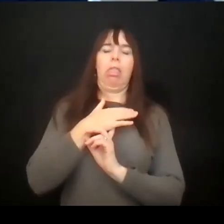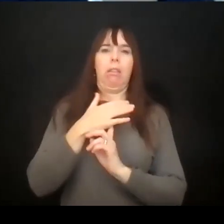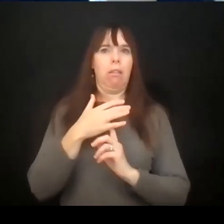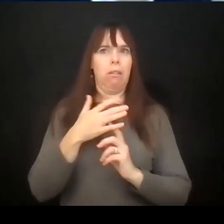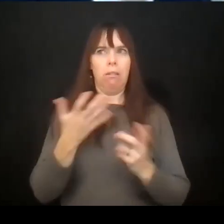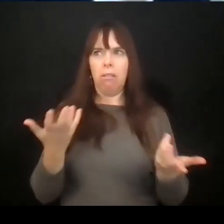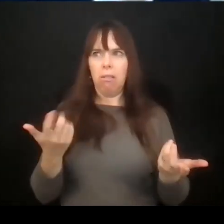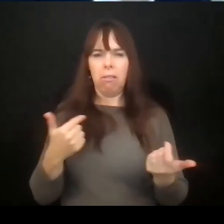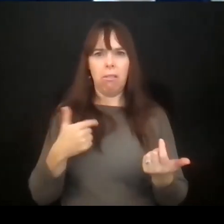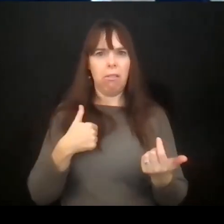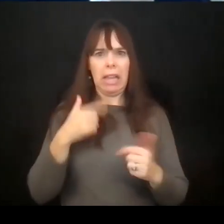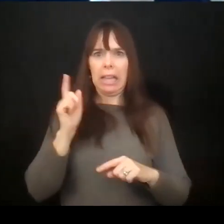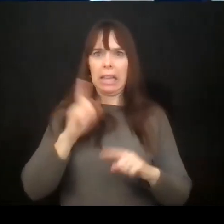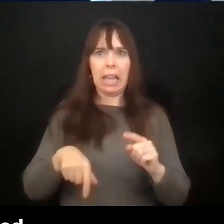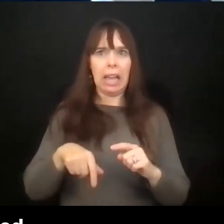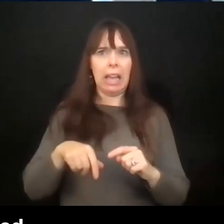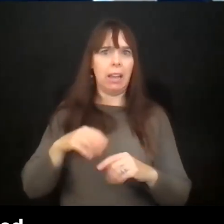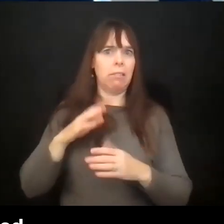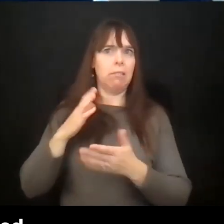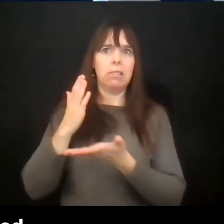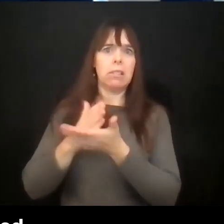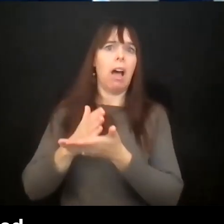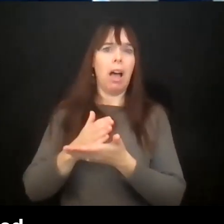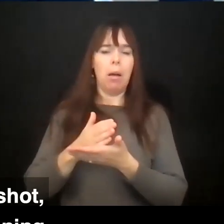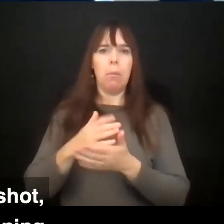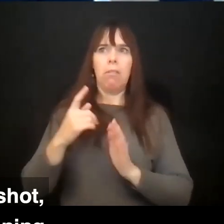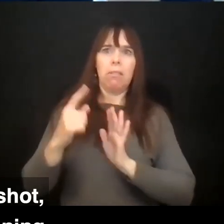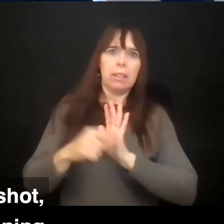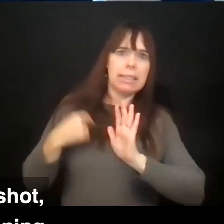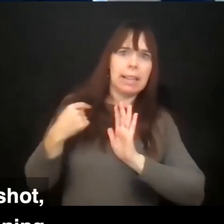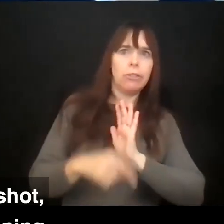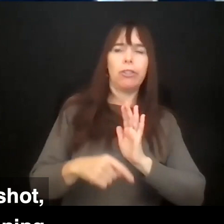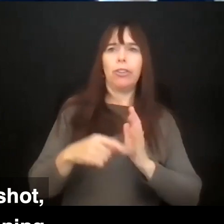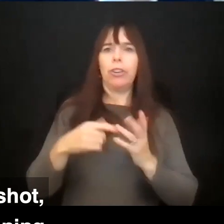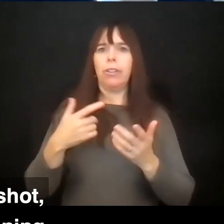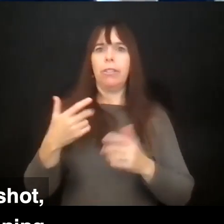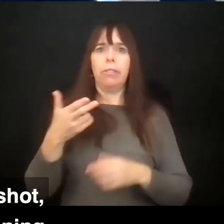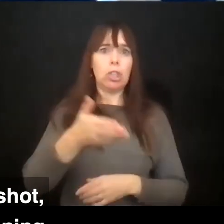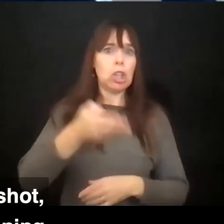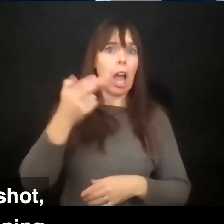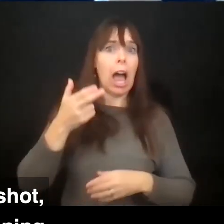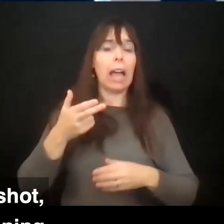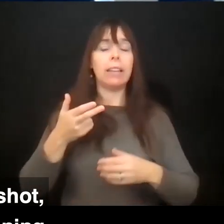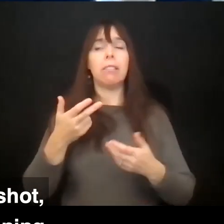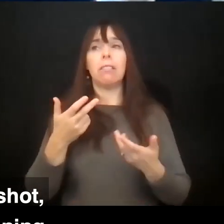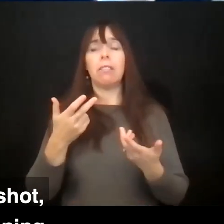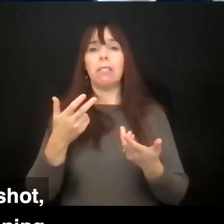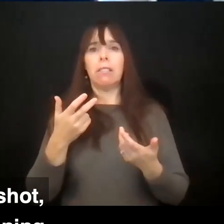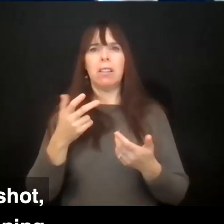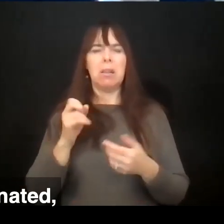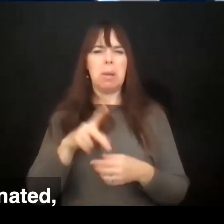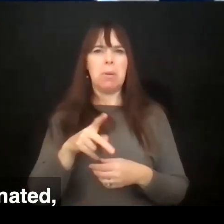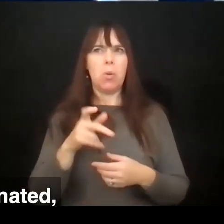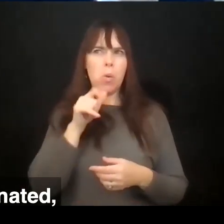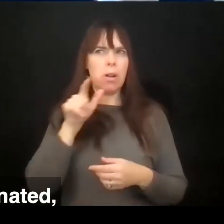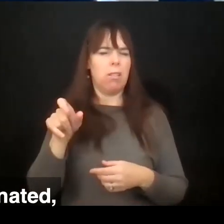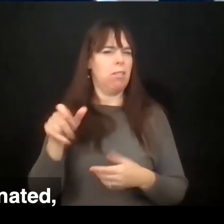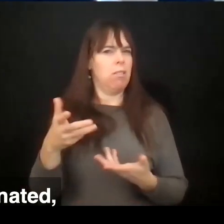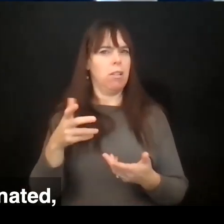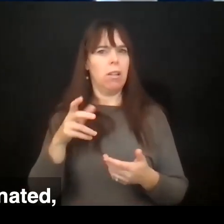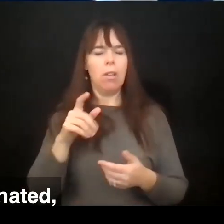no ability to stop. They're being censored, people who are being shot, people who are questioning, people